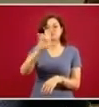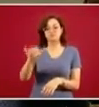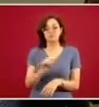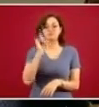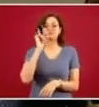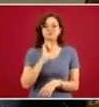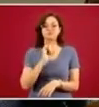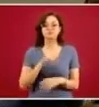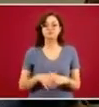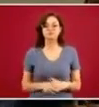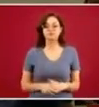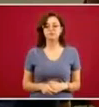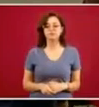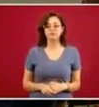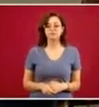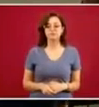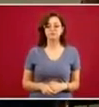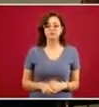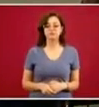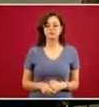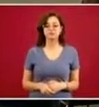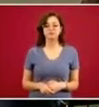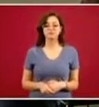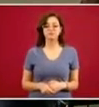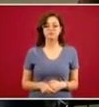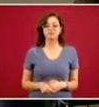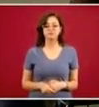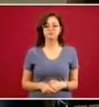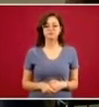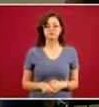general. Now let's begin with the questions.